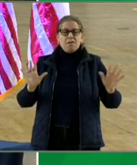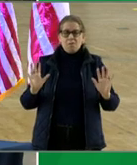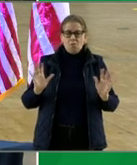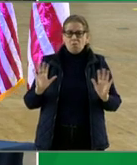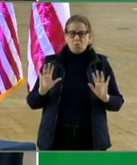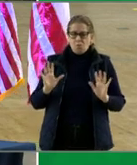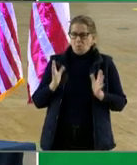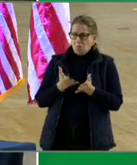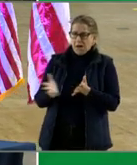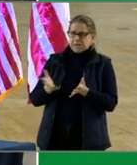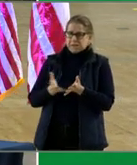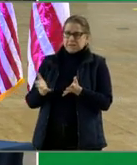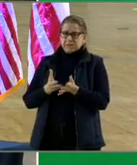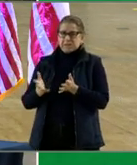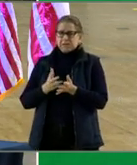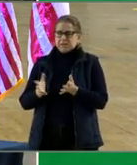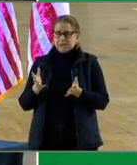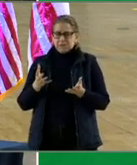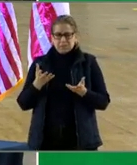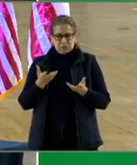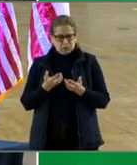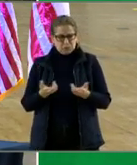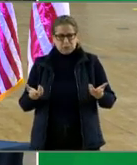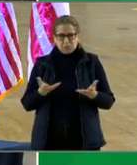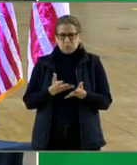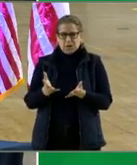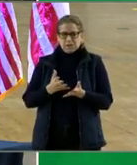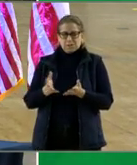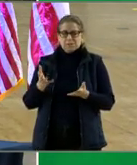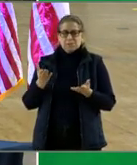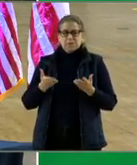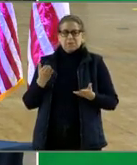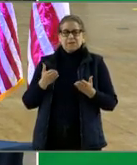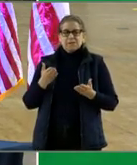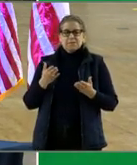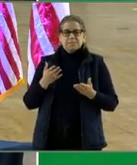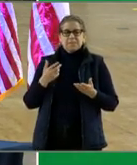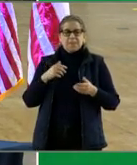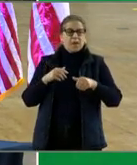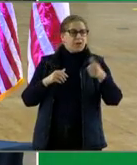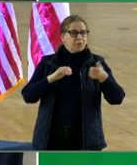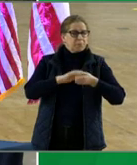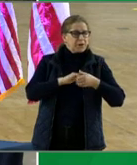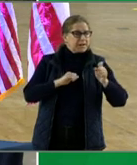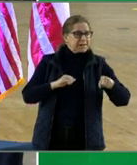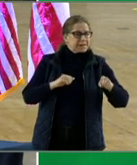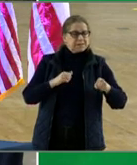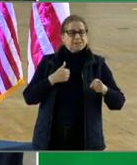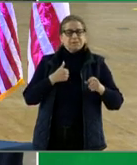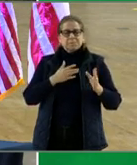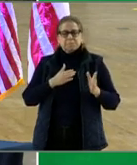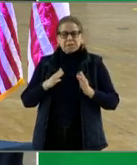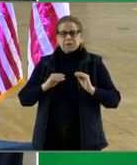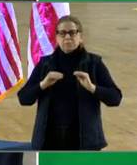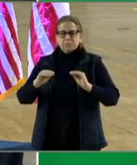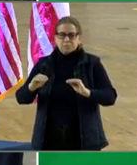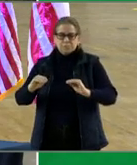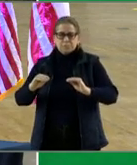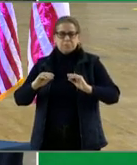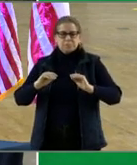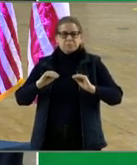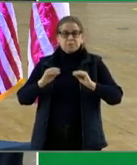necessary resources that not only us but our partners may need. We're taking a very thoughtful approach on this, getting the things we know we're going to